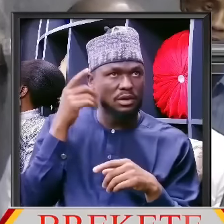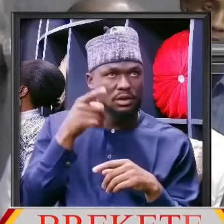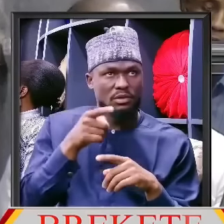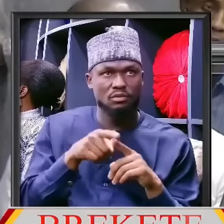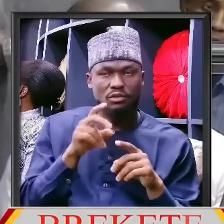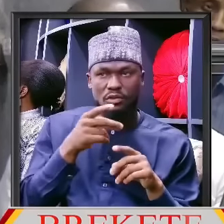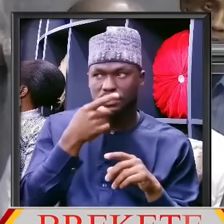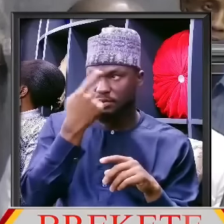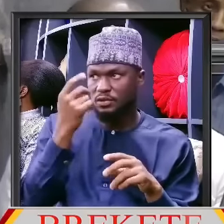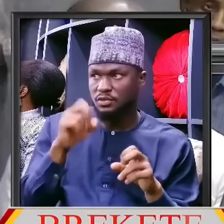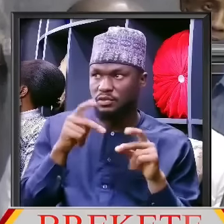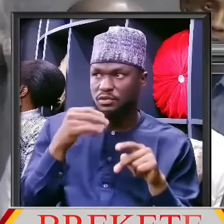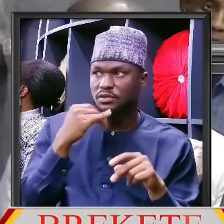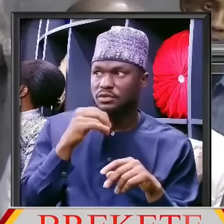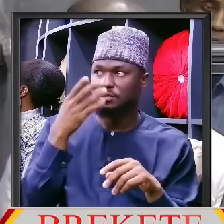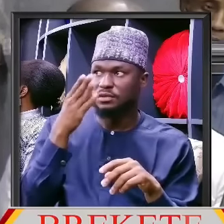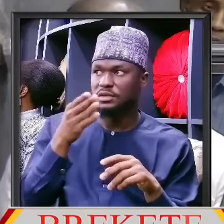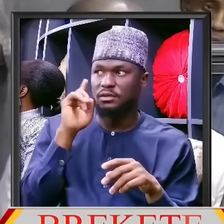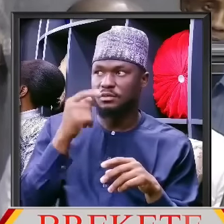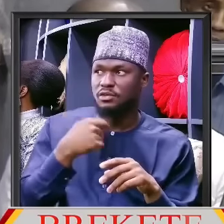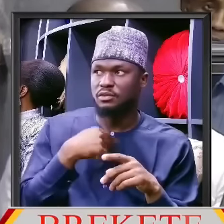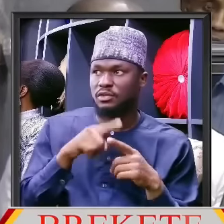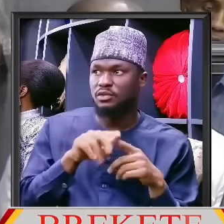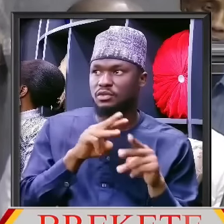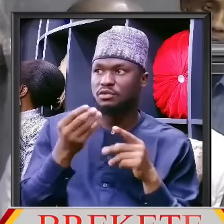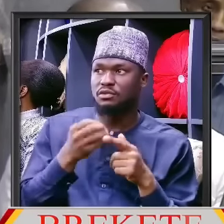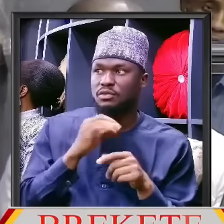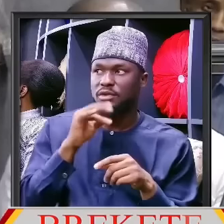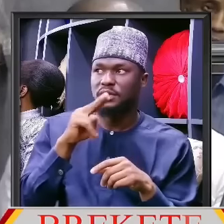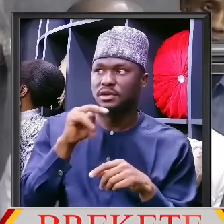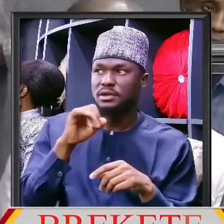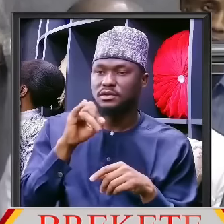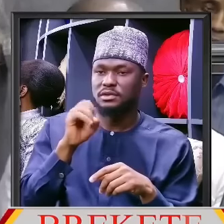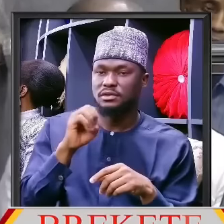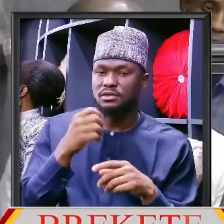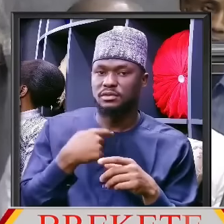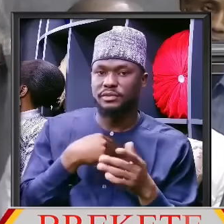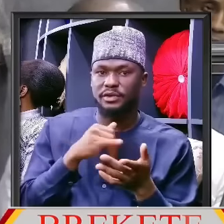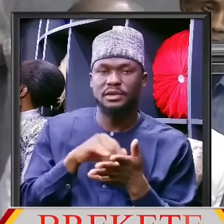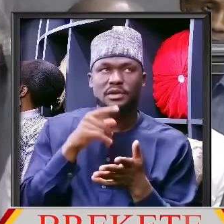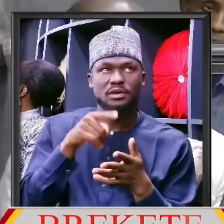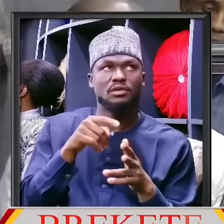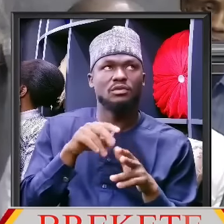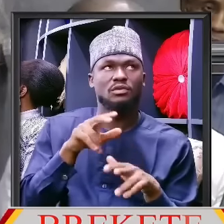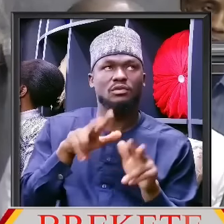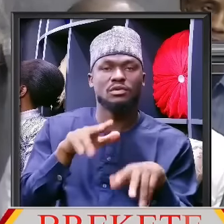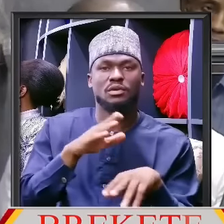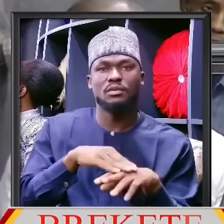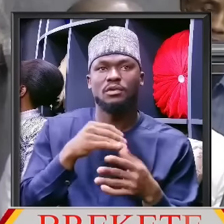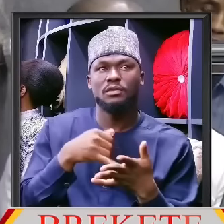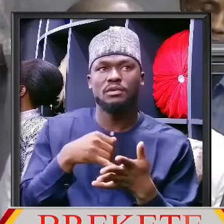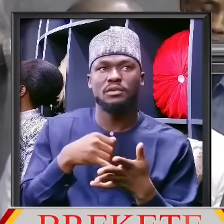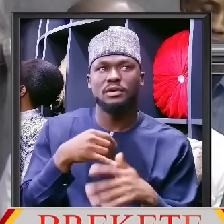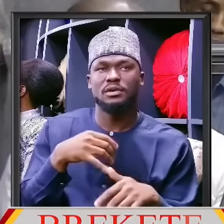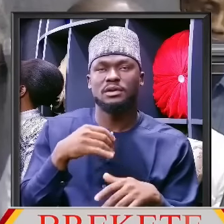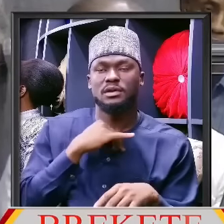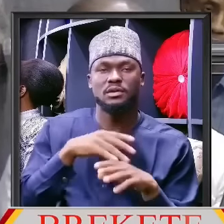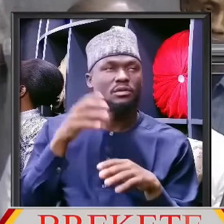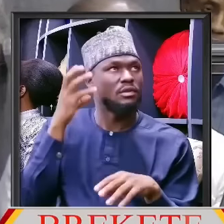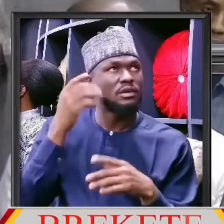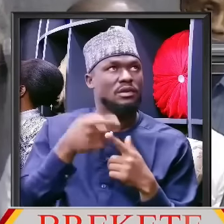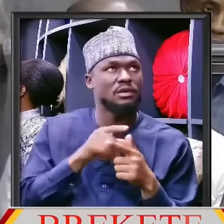say opportunity no they make I move, or noise they that place. Me, where you match, the thing, they pain me, I don't shout, you know they hear. I